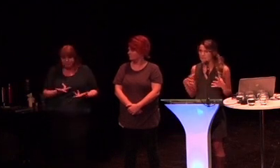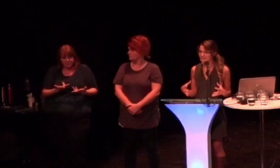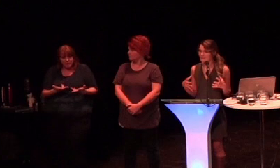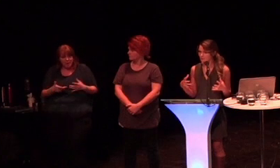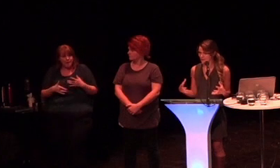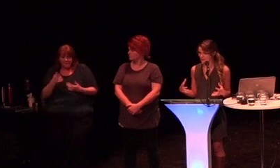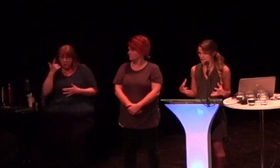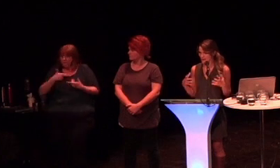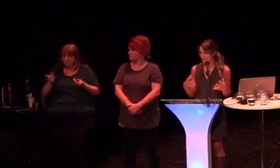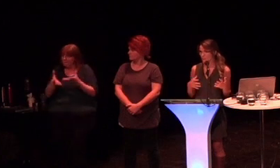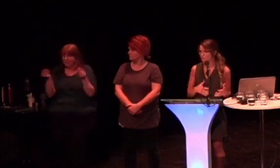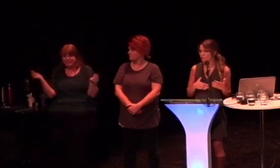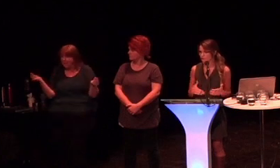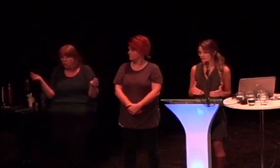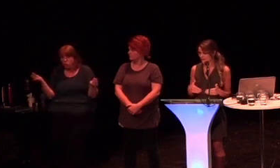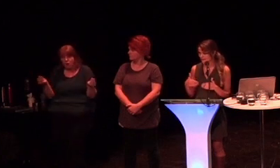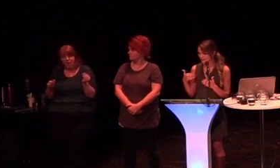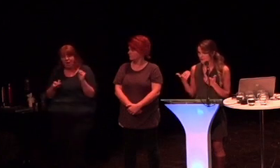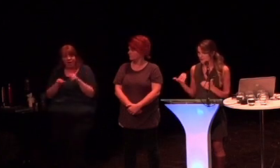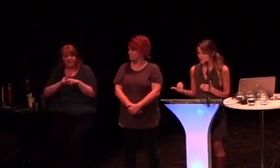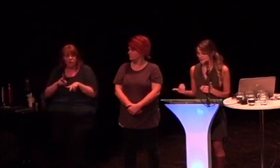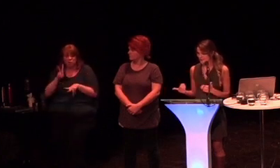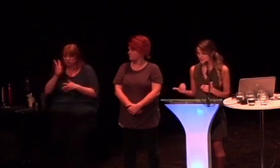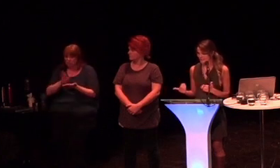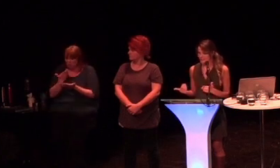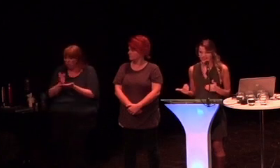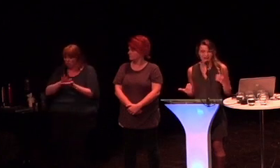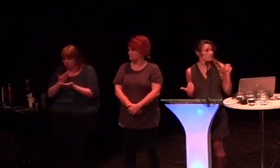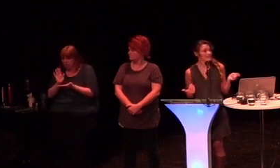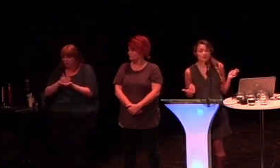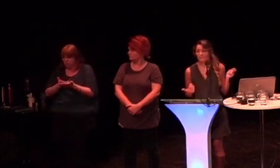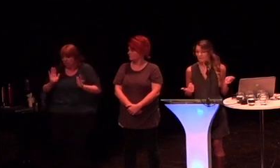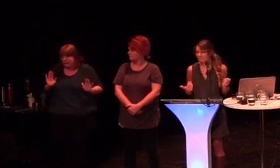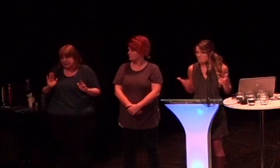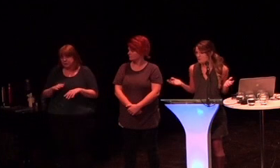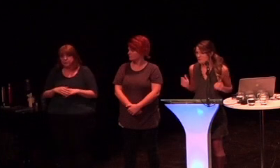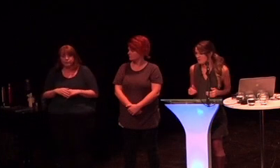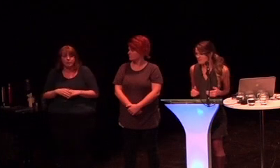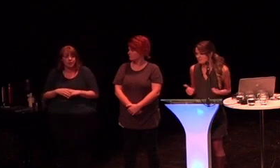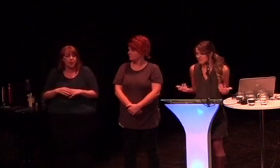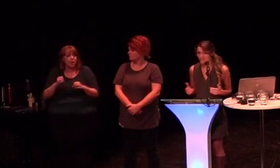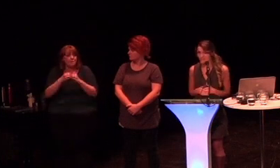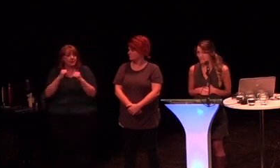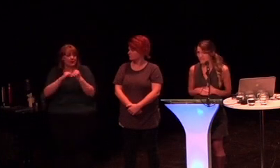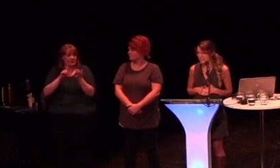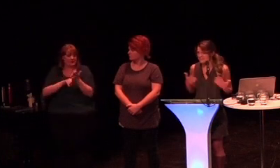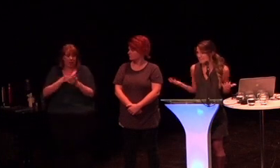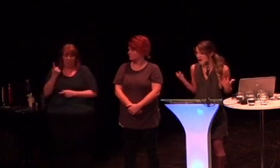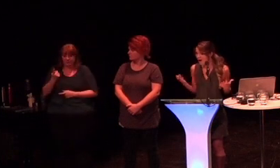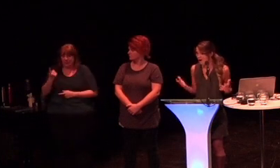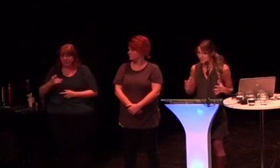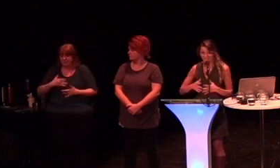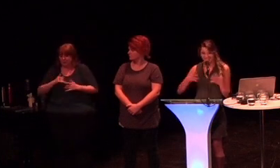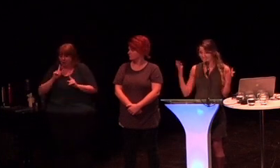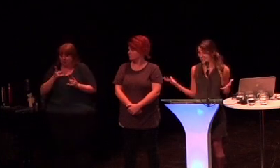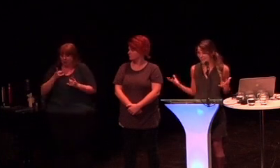really missing a trick if all you're doing is translating. Now, BSL people don't think much of their storytelling because it's